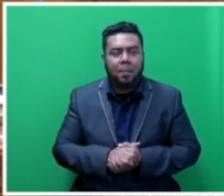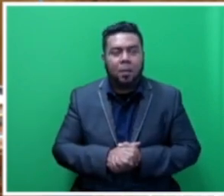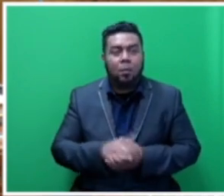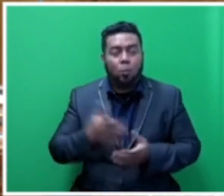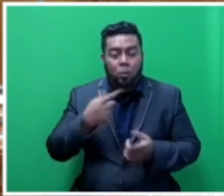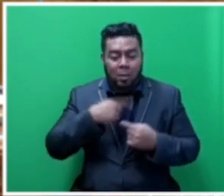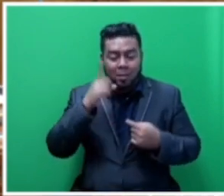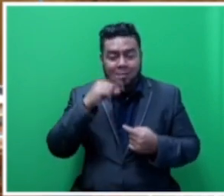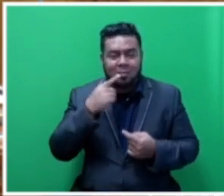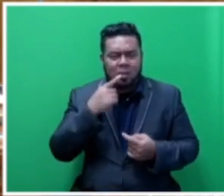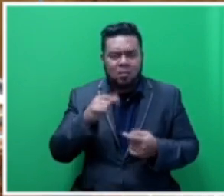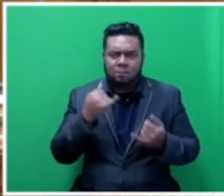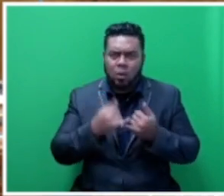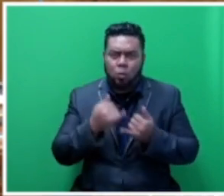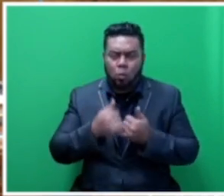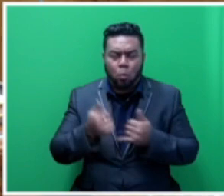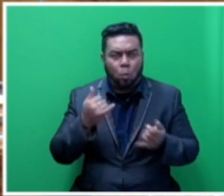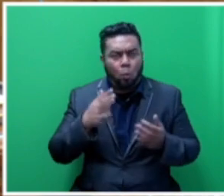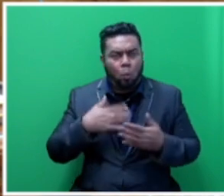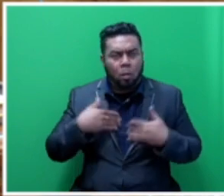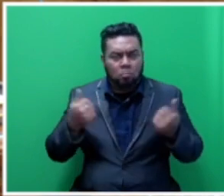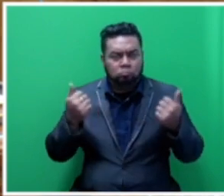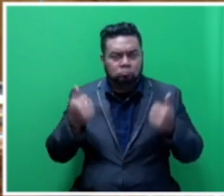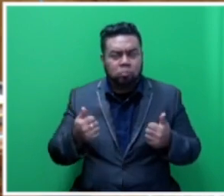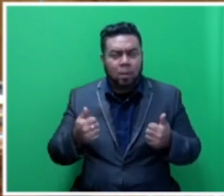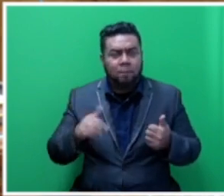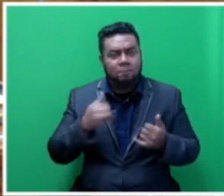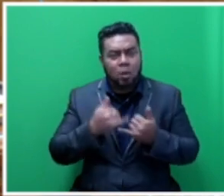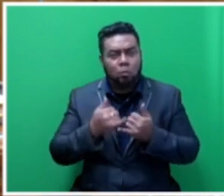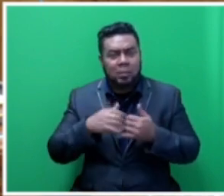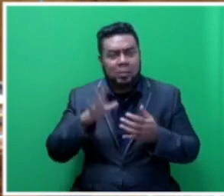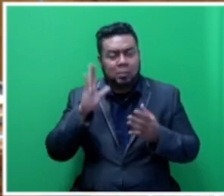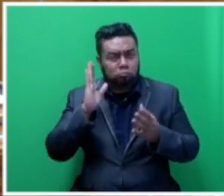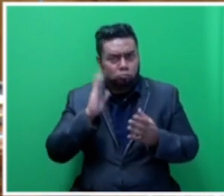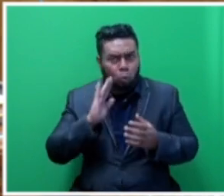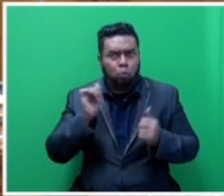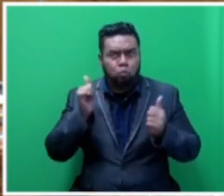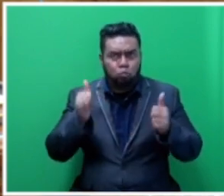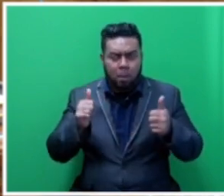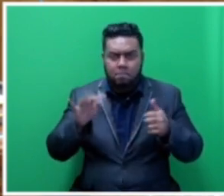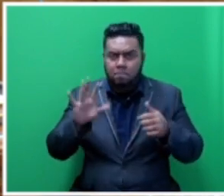we could say, is very well articulated and very sound. But in reality, sir,